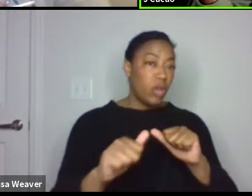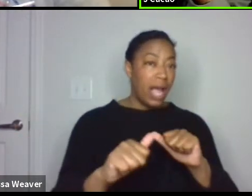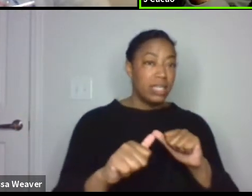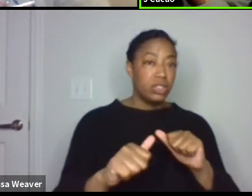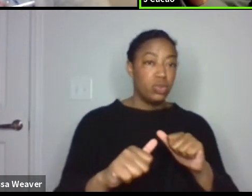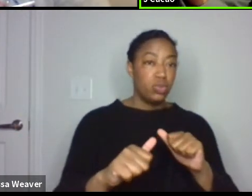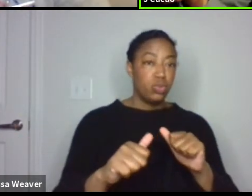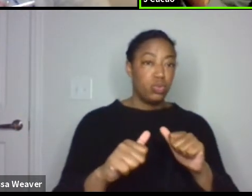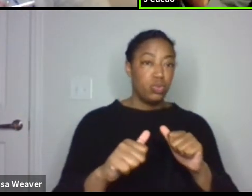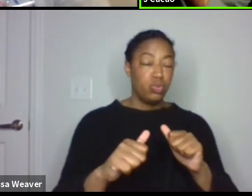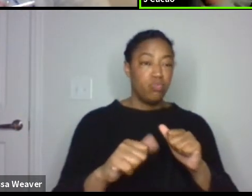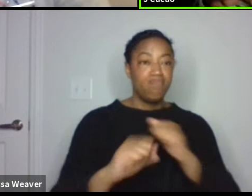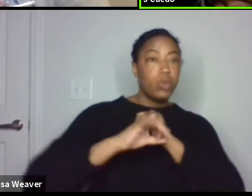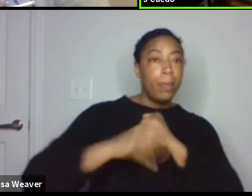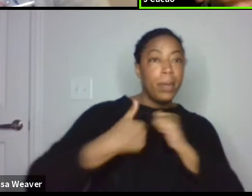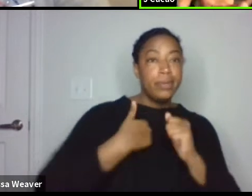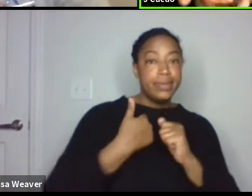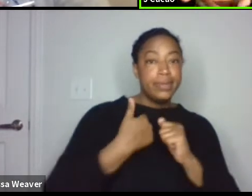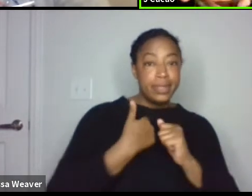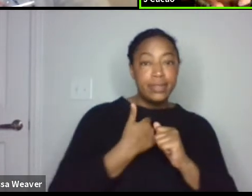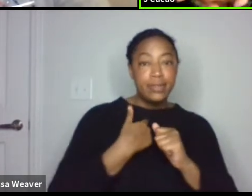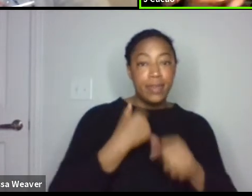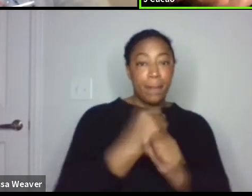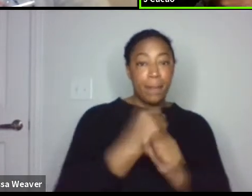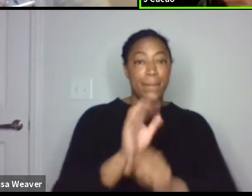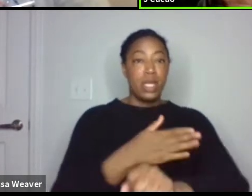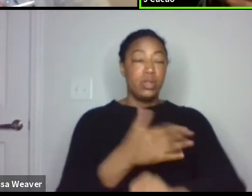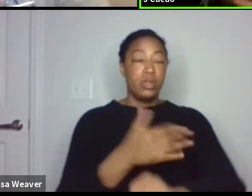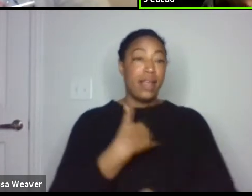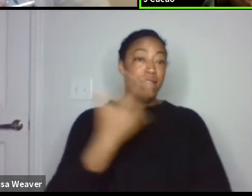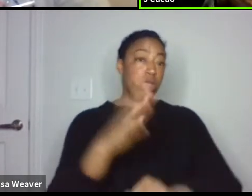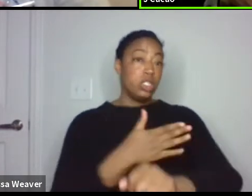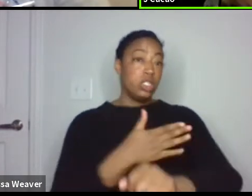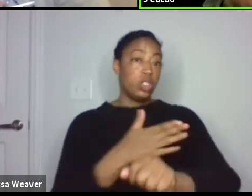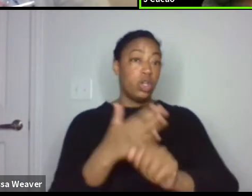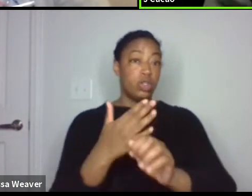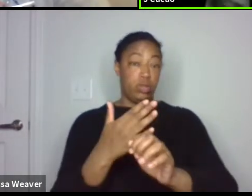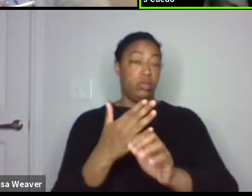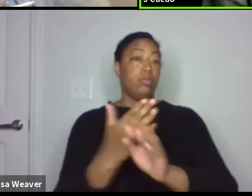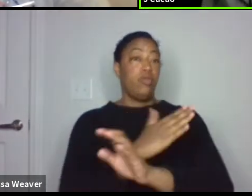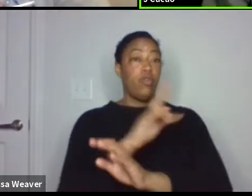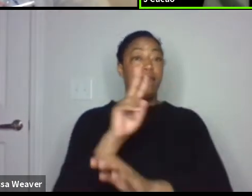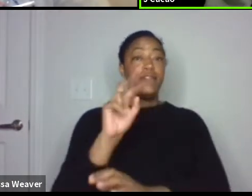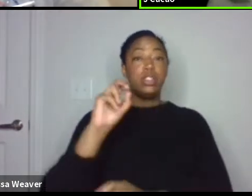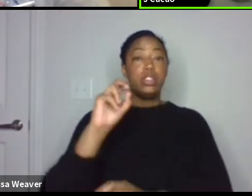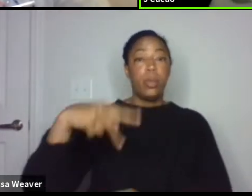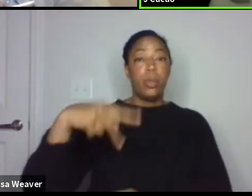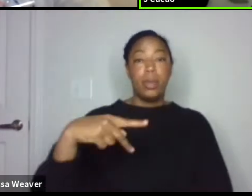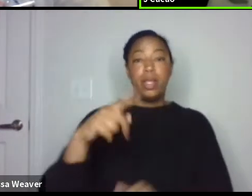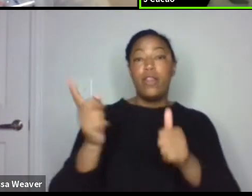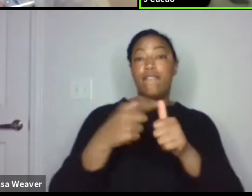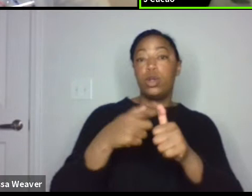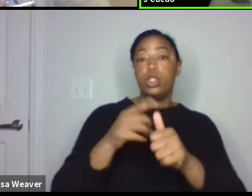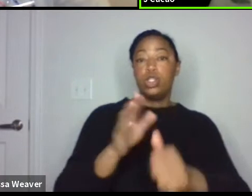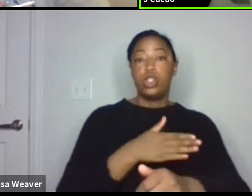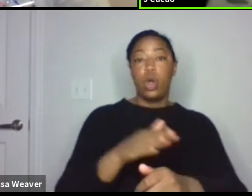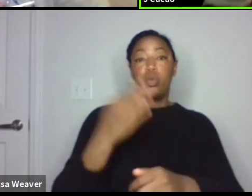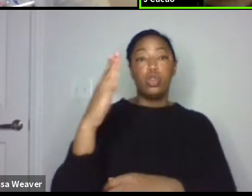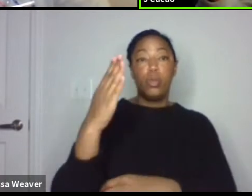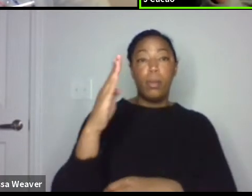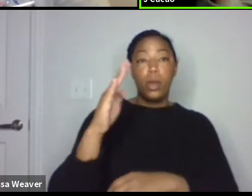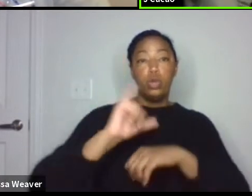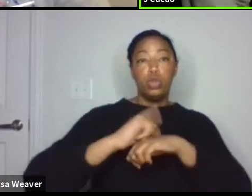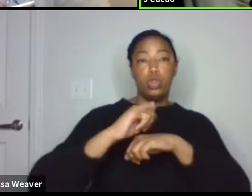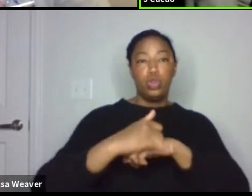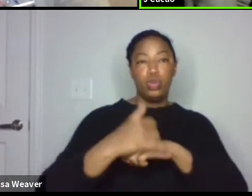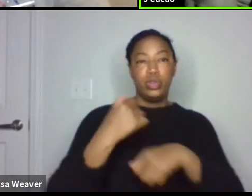mean? I have 3 releases, including VSOP, but before that I had 2. My first track I ever put out was called Blue Juice. And I made that in